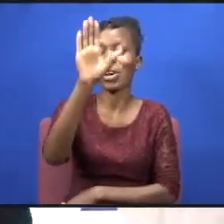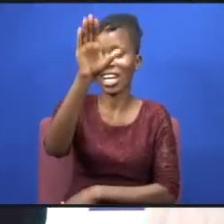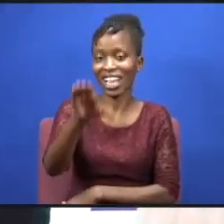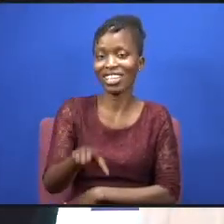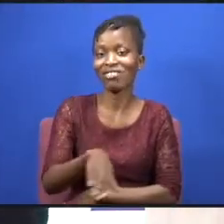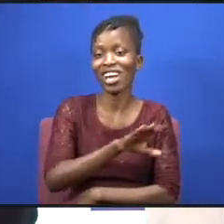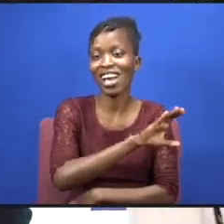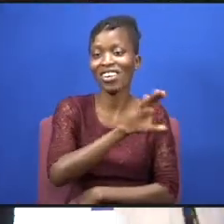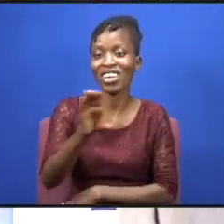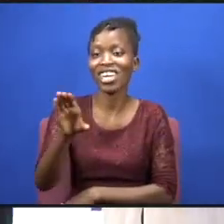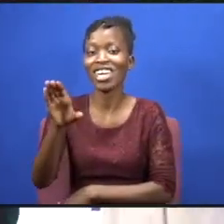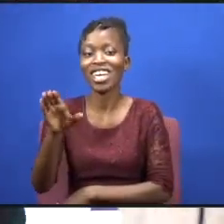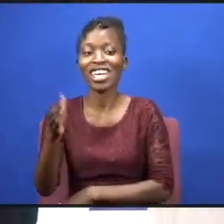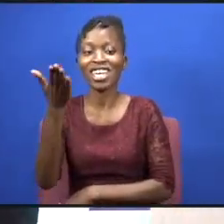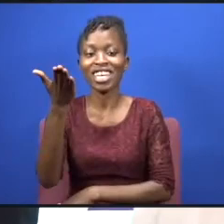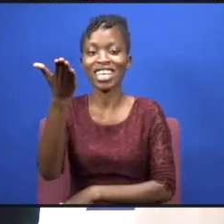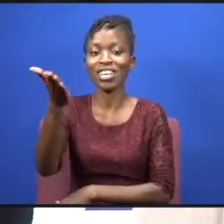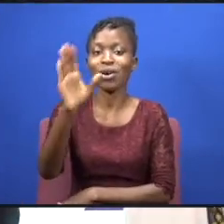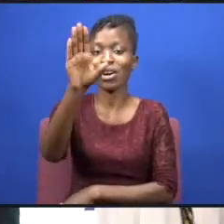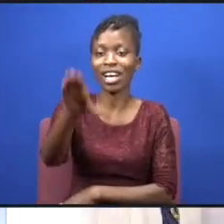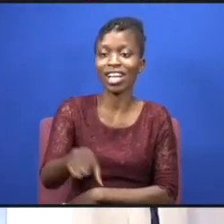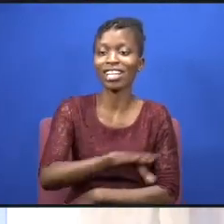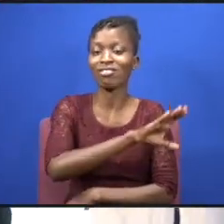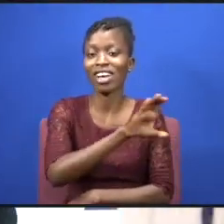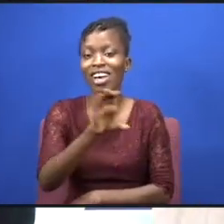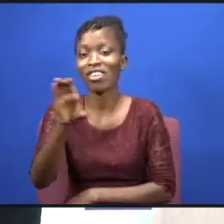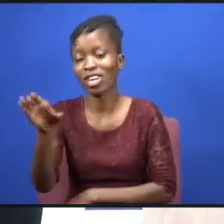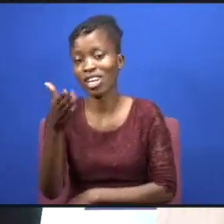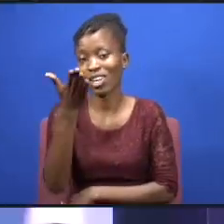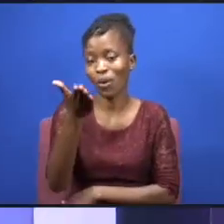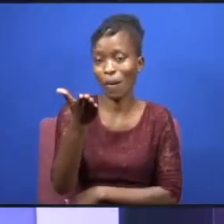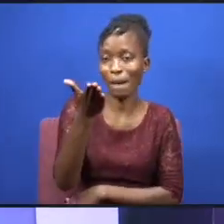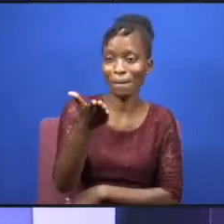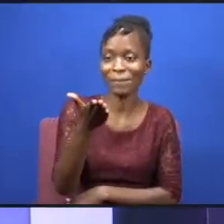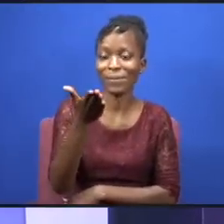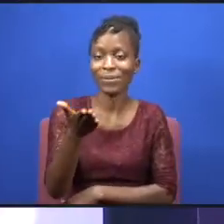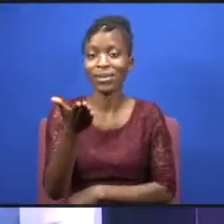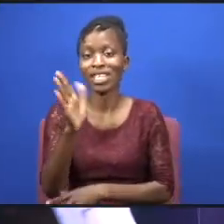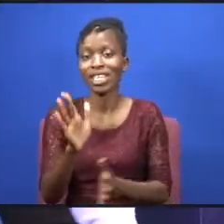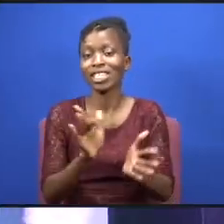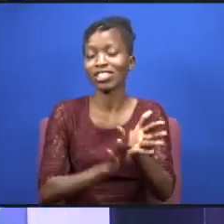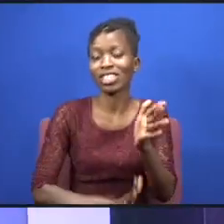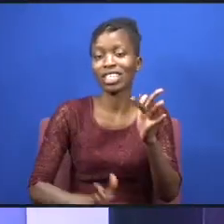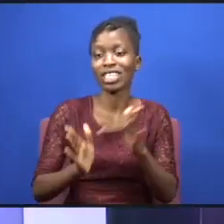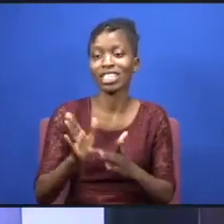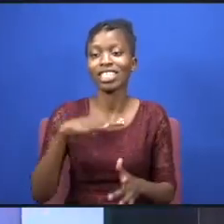Io Calvary, Io Calvary, Yesuna Shwela.